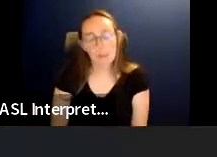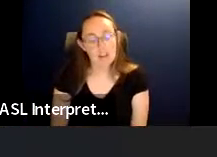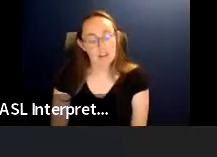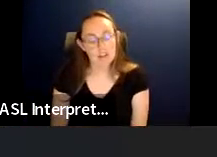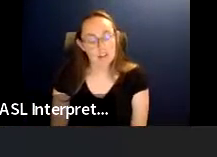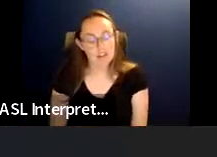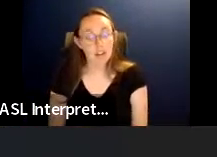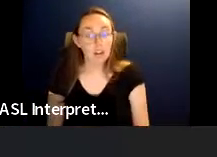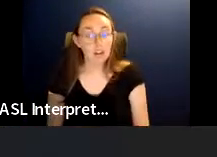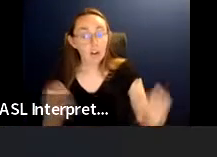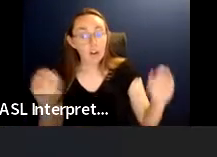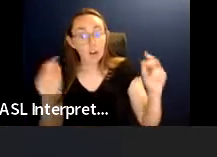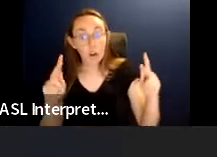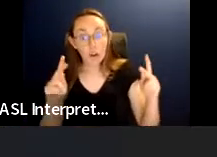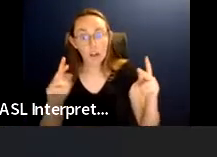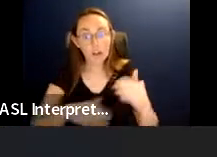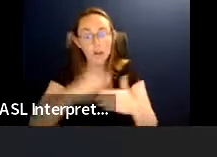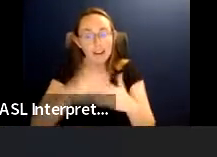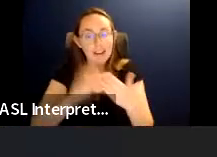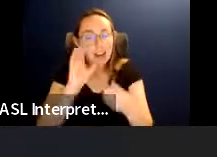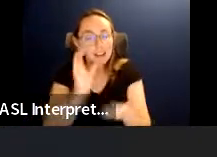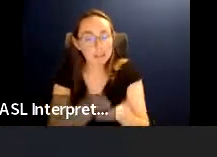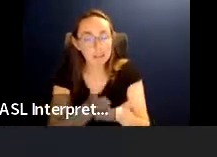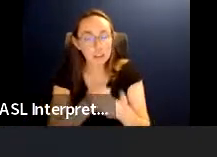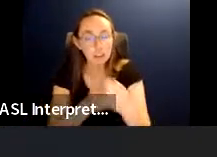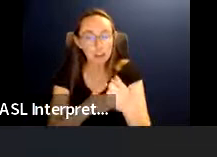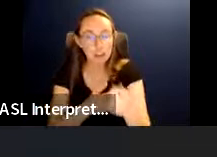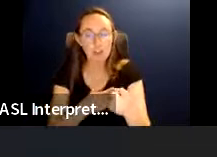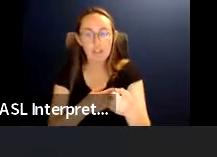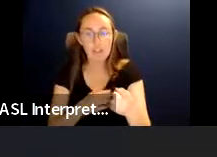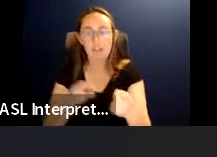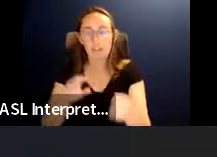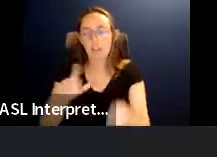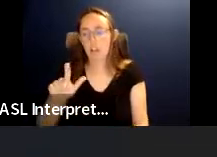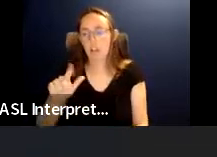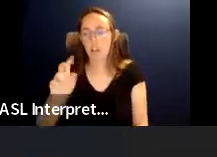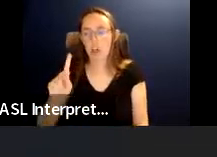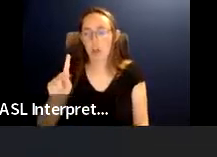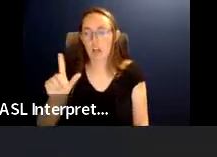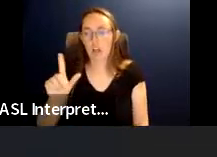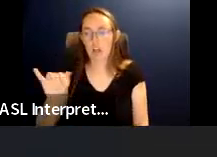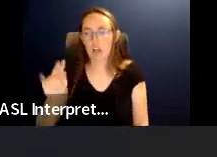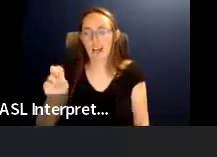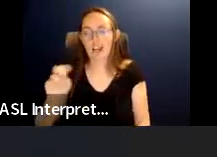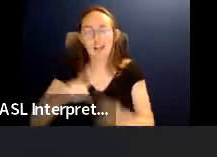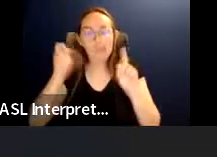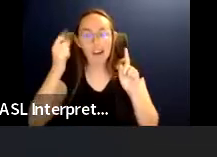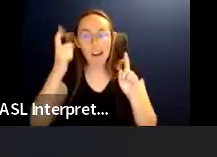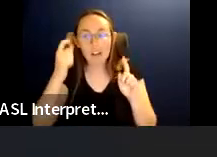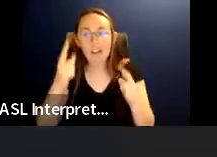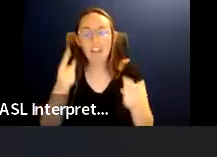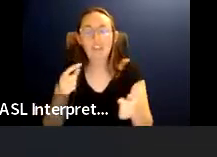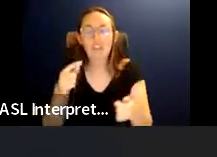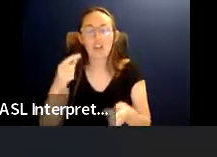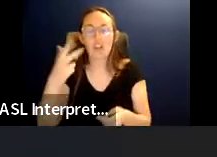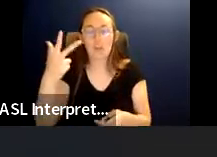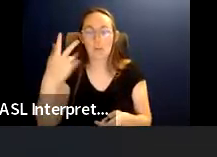All right. This next picture is with lock line, but this one is 3/4 inch lock line